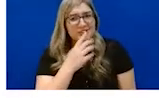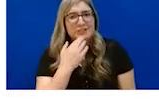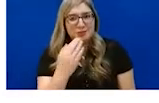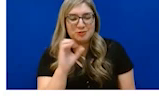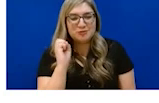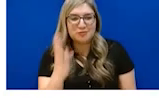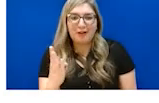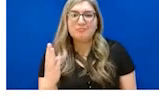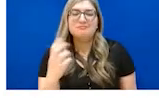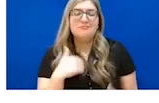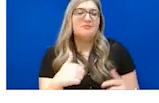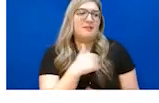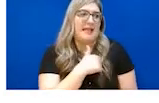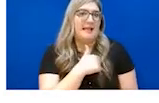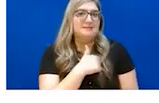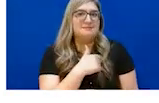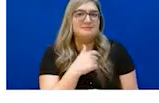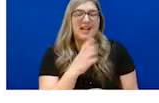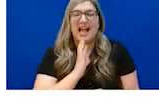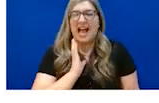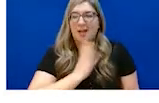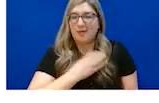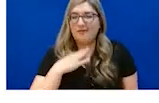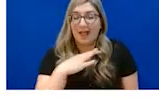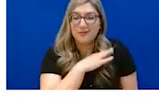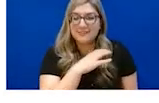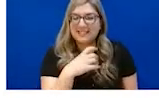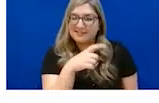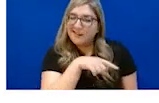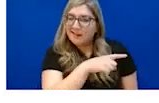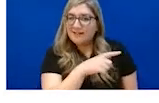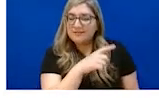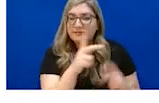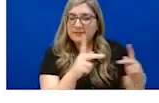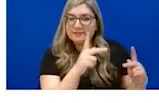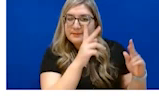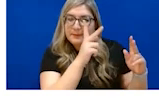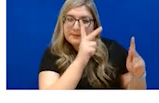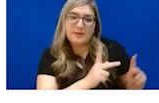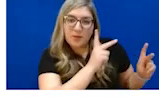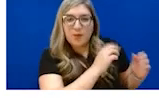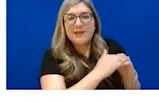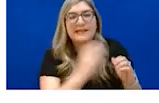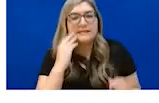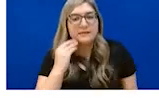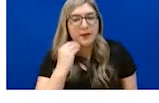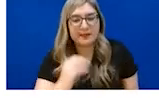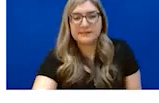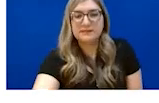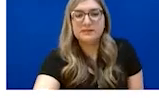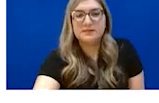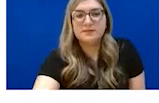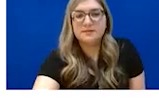our department. And we were able to do things that were magical.